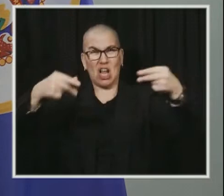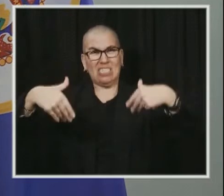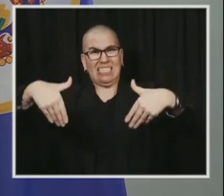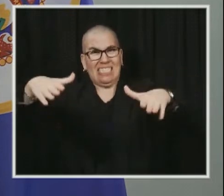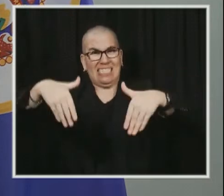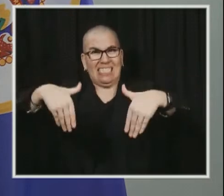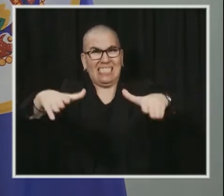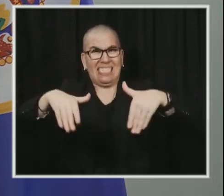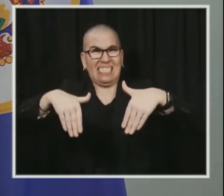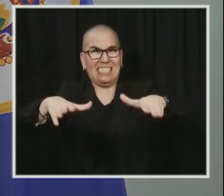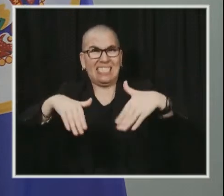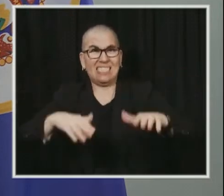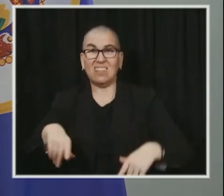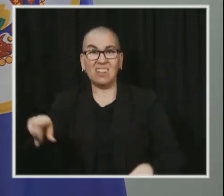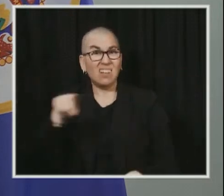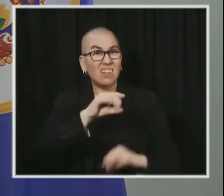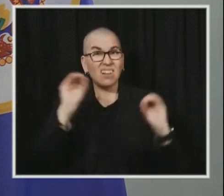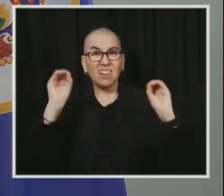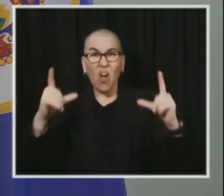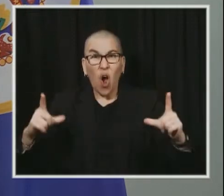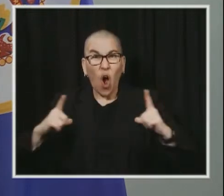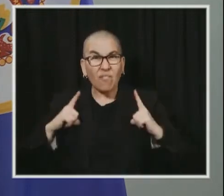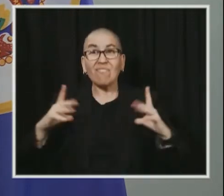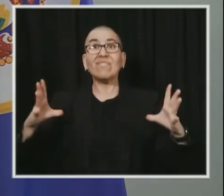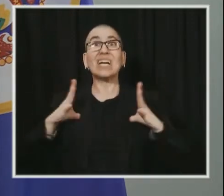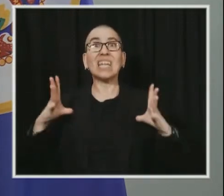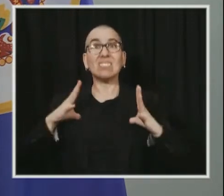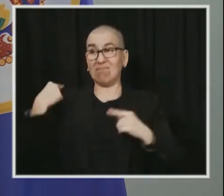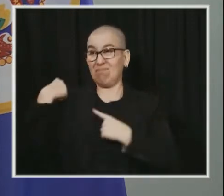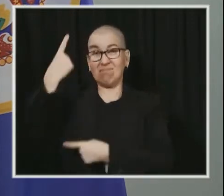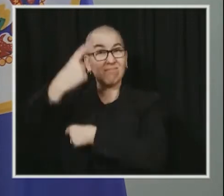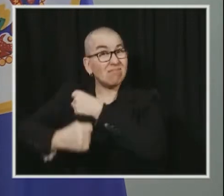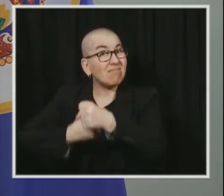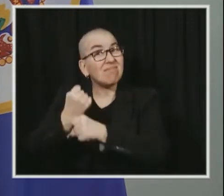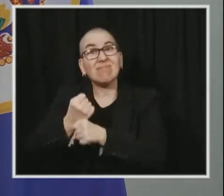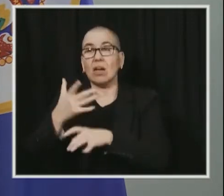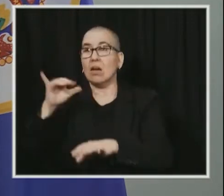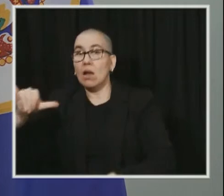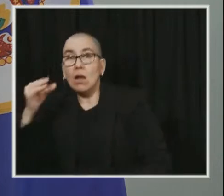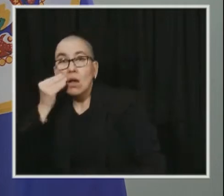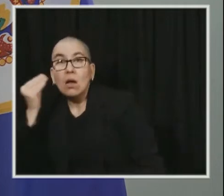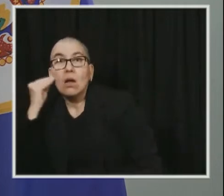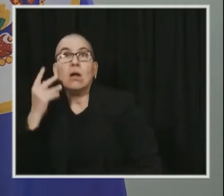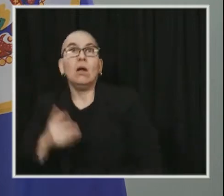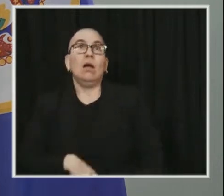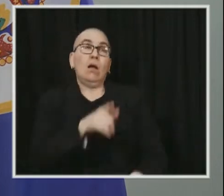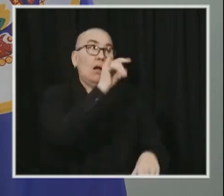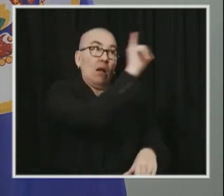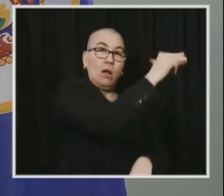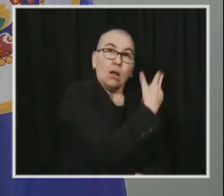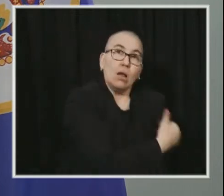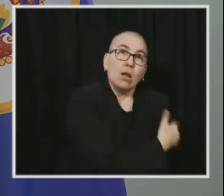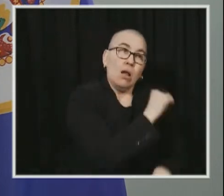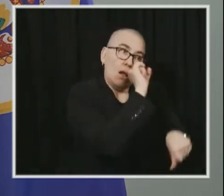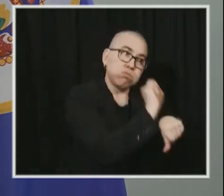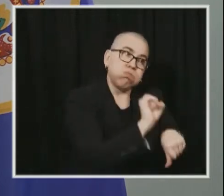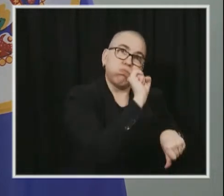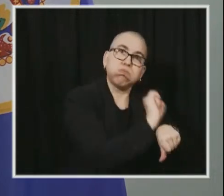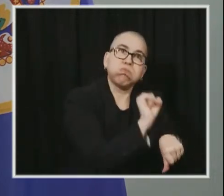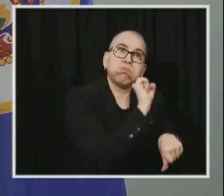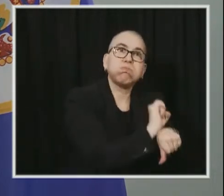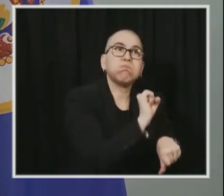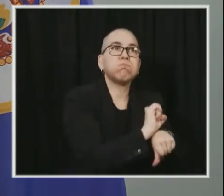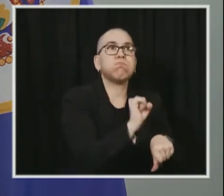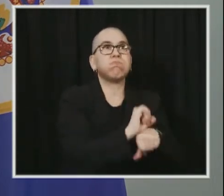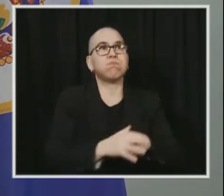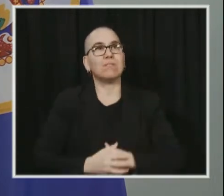off for an entire year, just like you have, been in the house. This week, I cannot tell you the joy of watching a 14-year-old